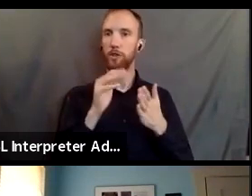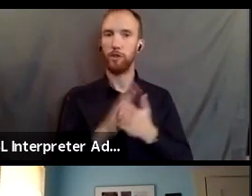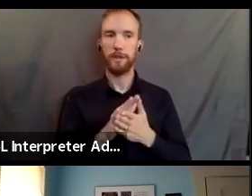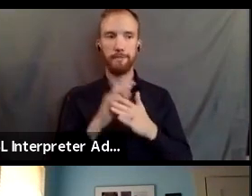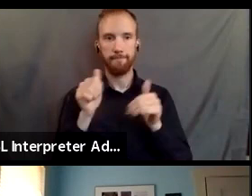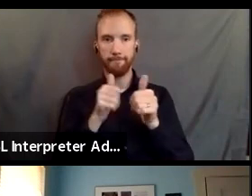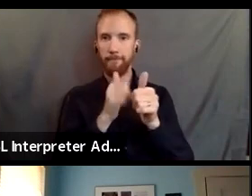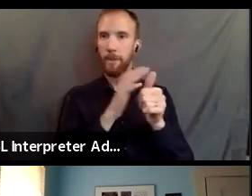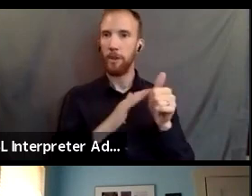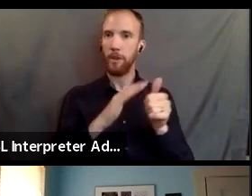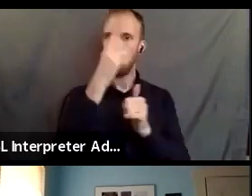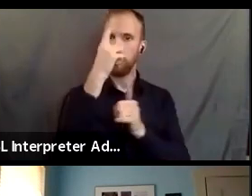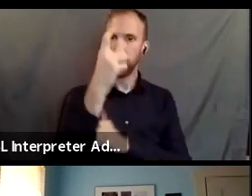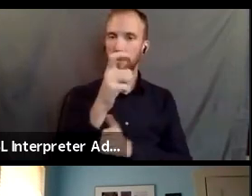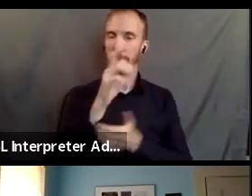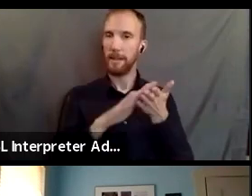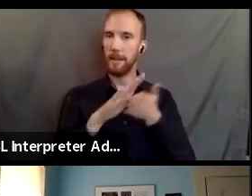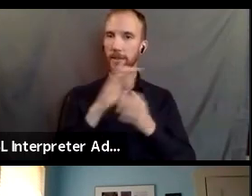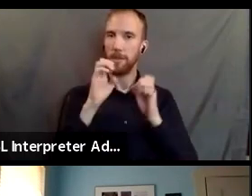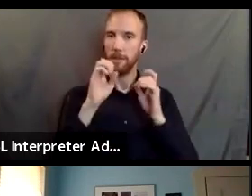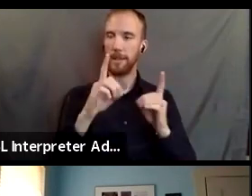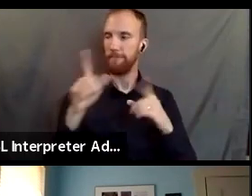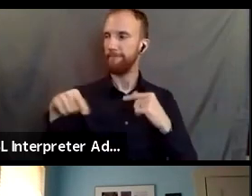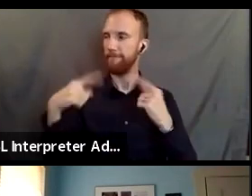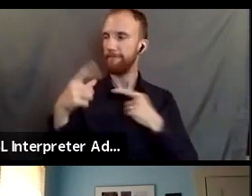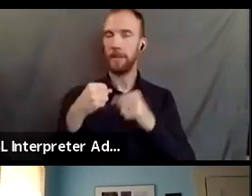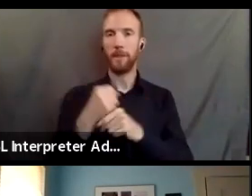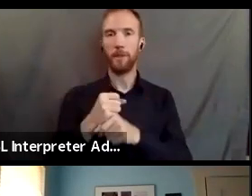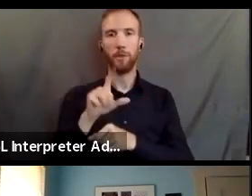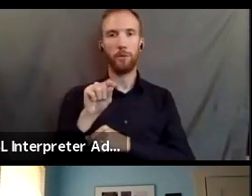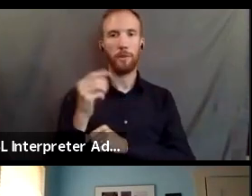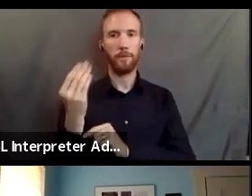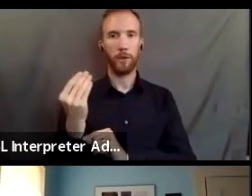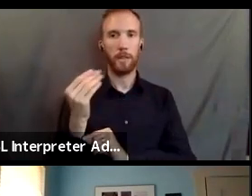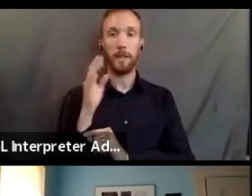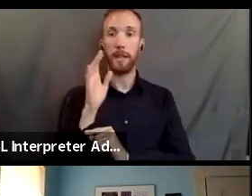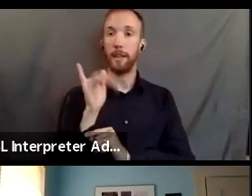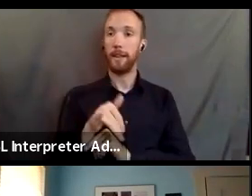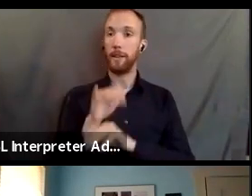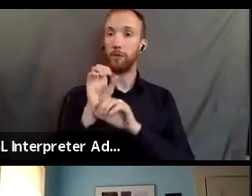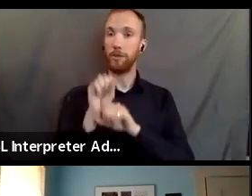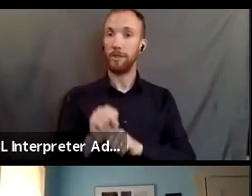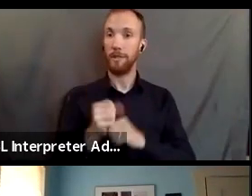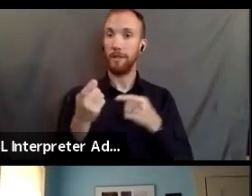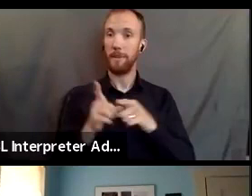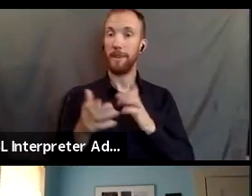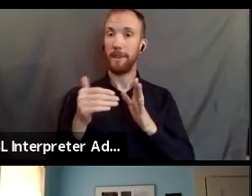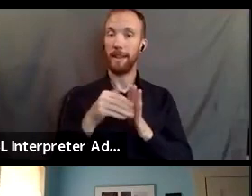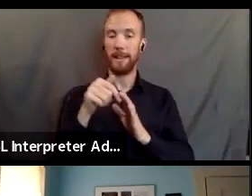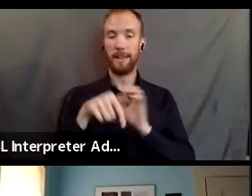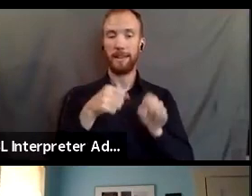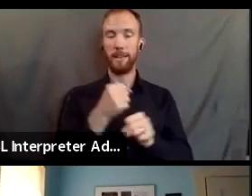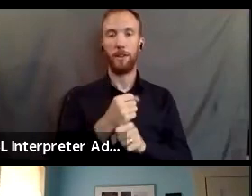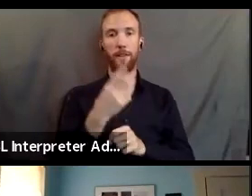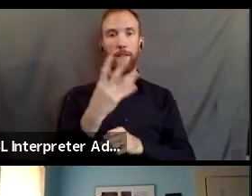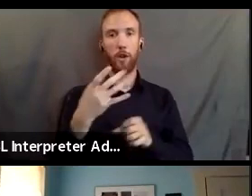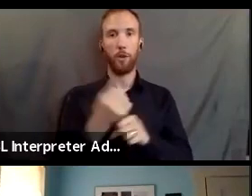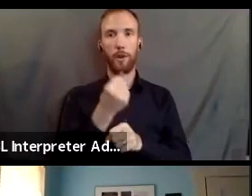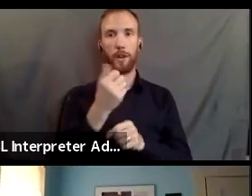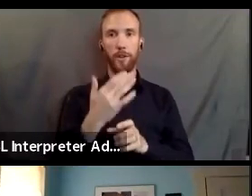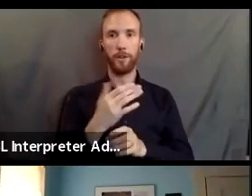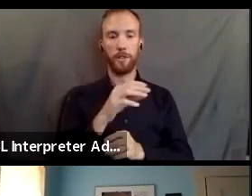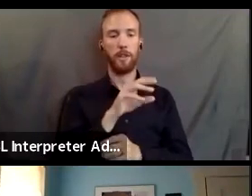2014 that tradition continues with this year's four scholarship winners luis